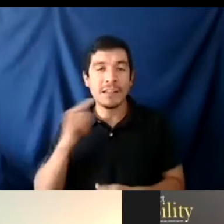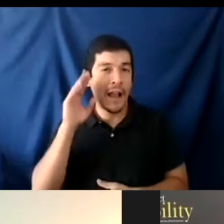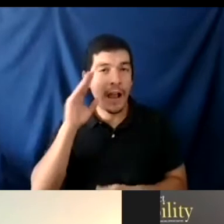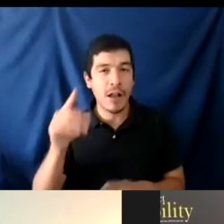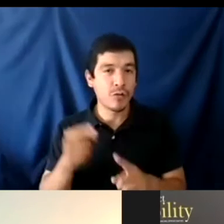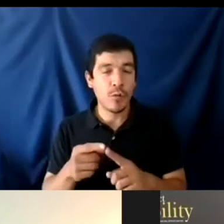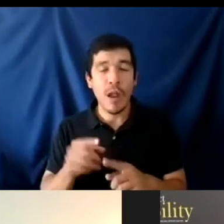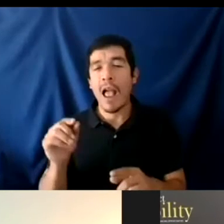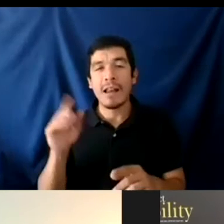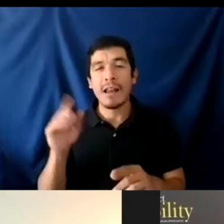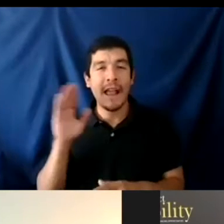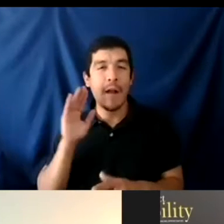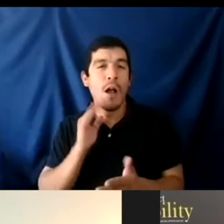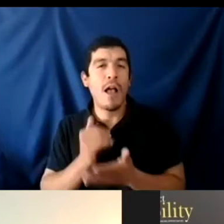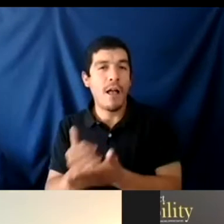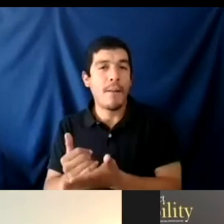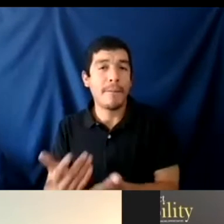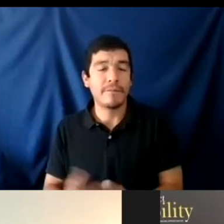helping?